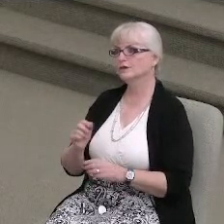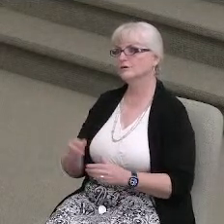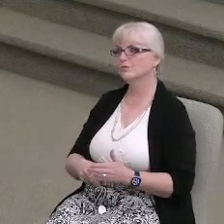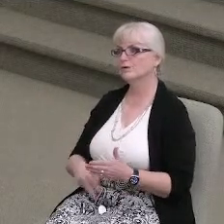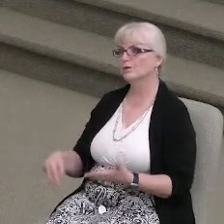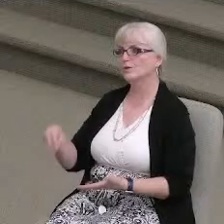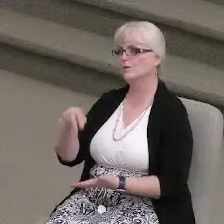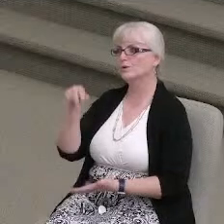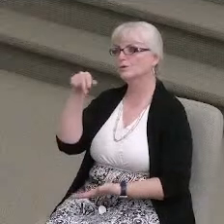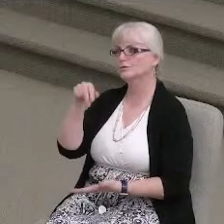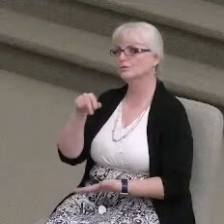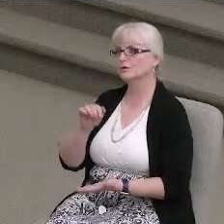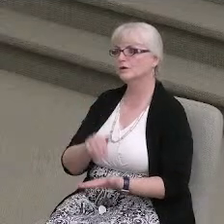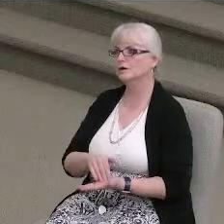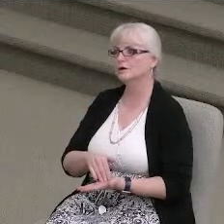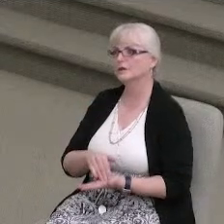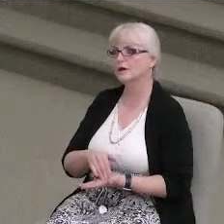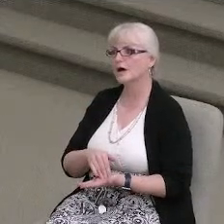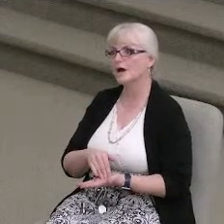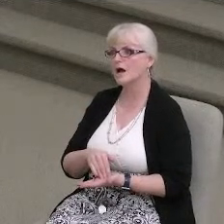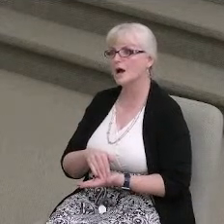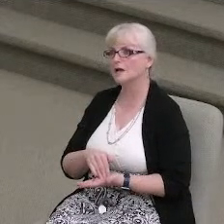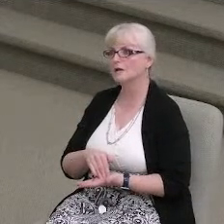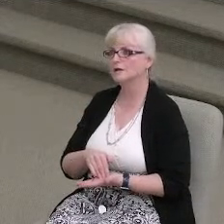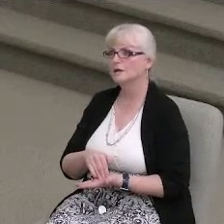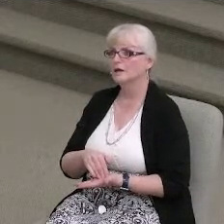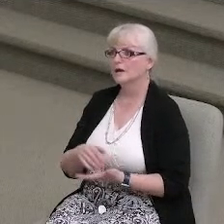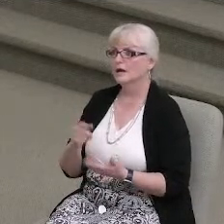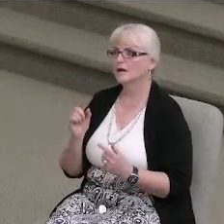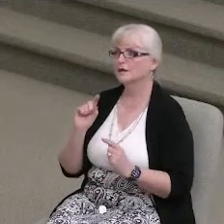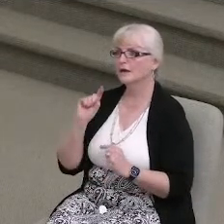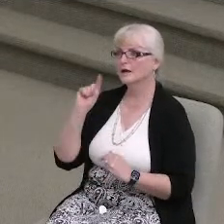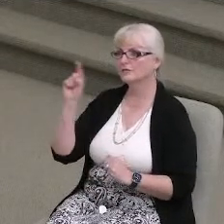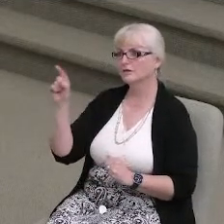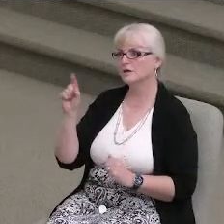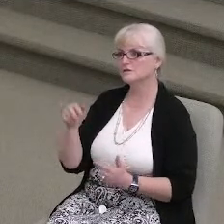he rose again.